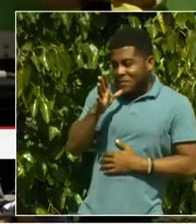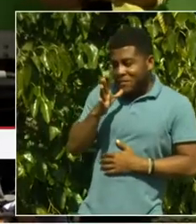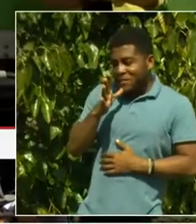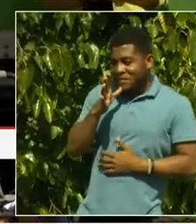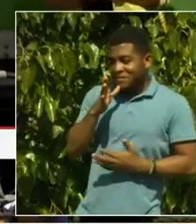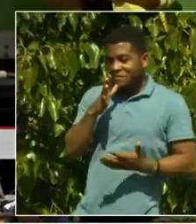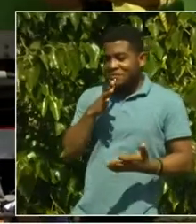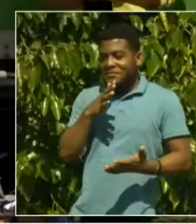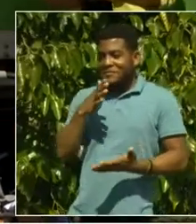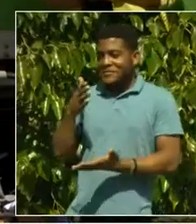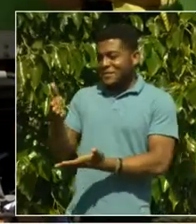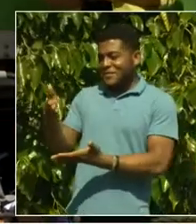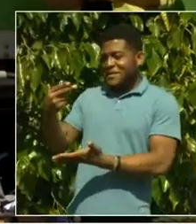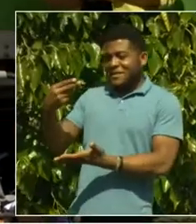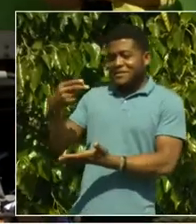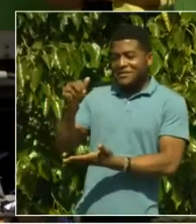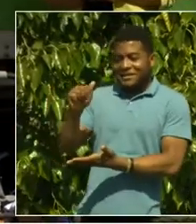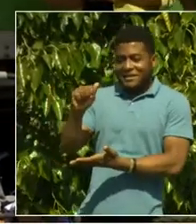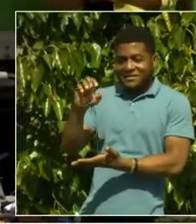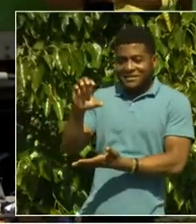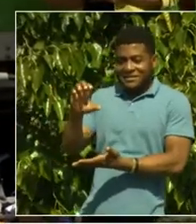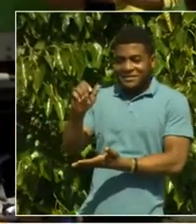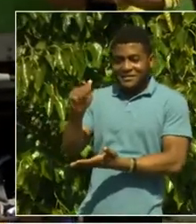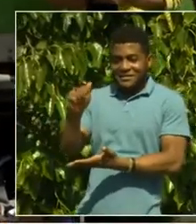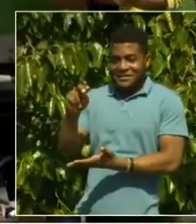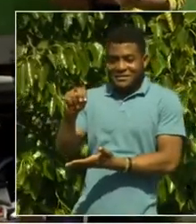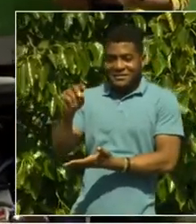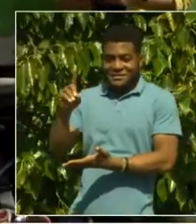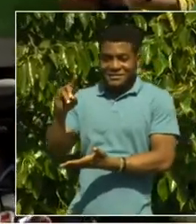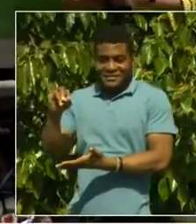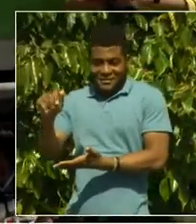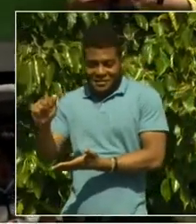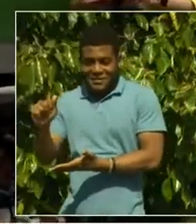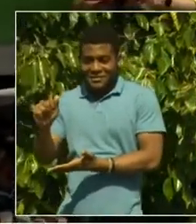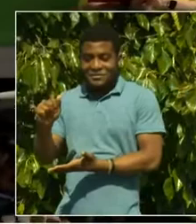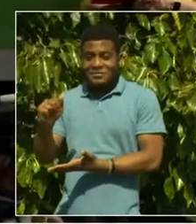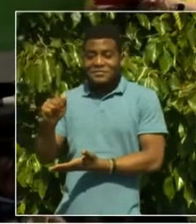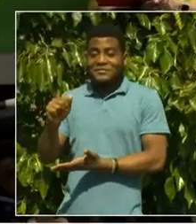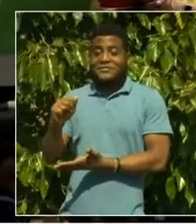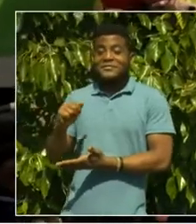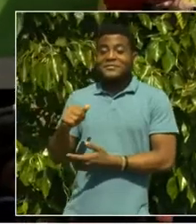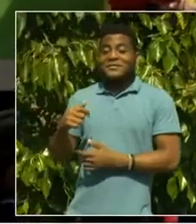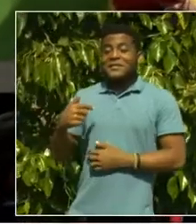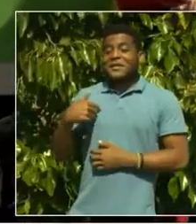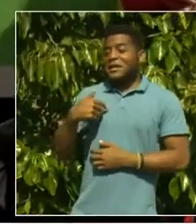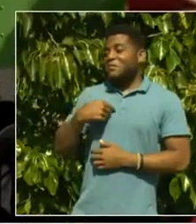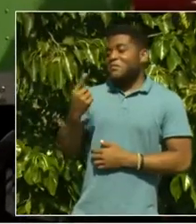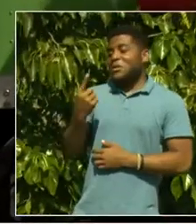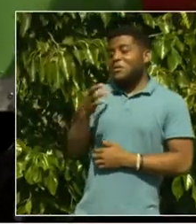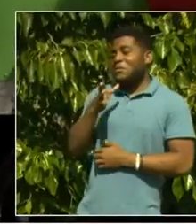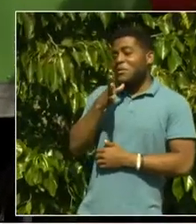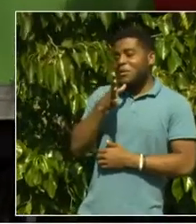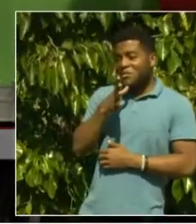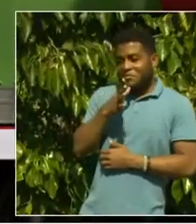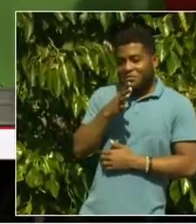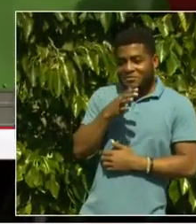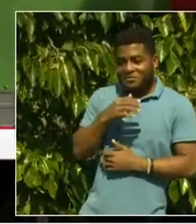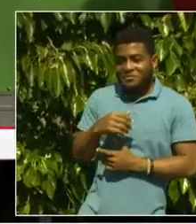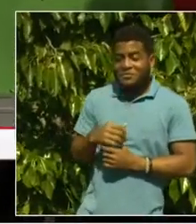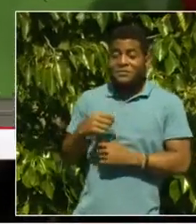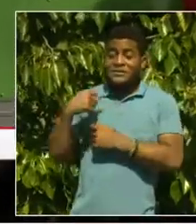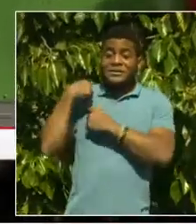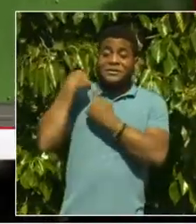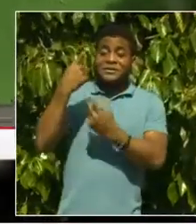One of the things that I like to say, I've learned to say more often as well this past 2 years, is